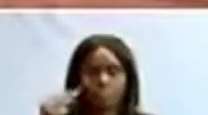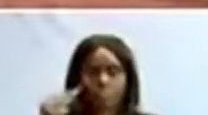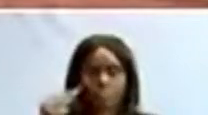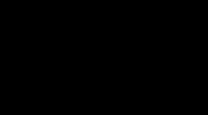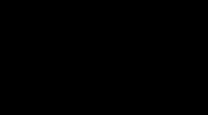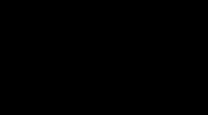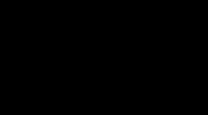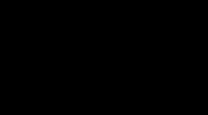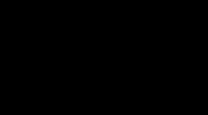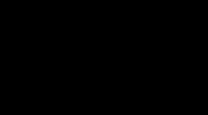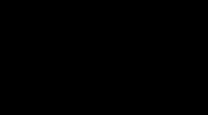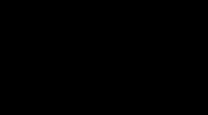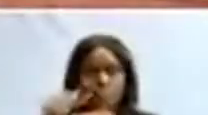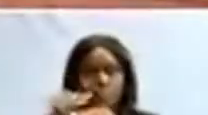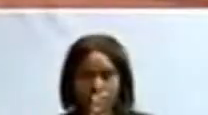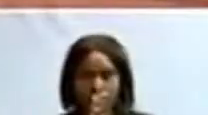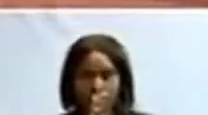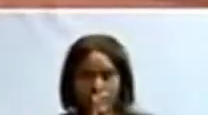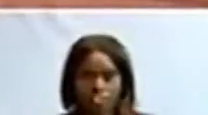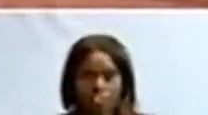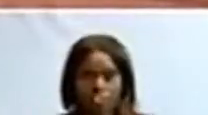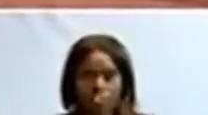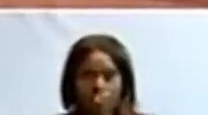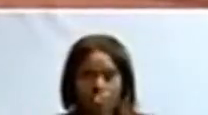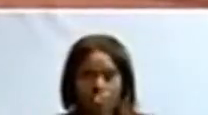standardized delivery cutters